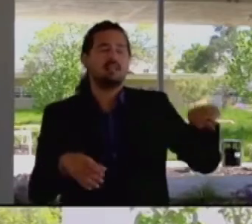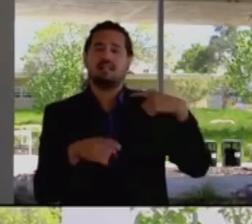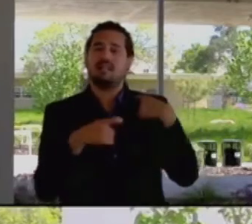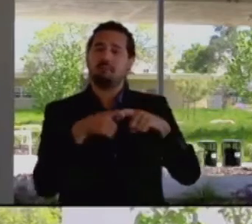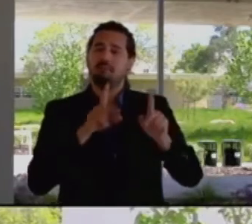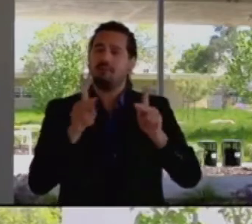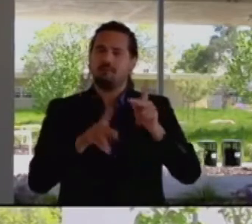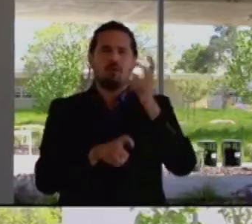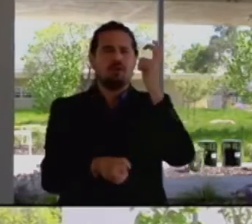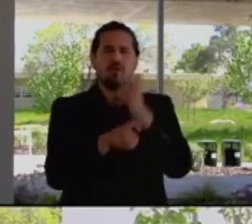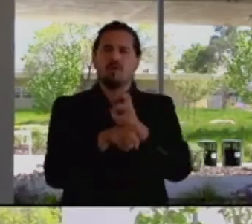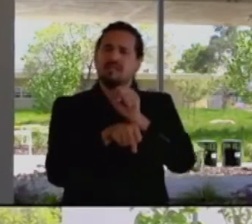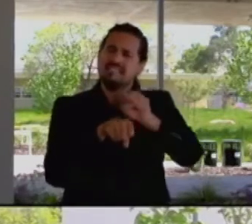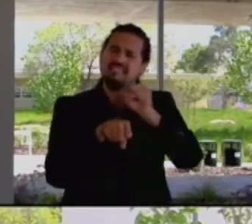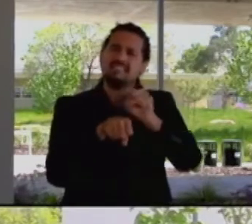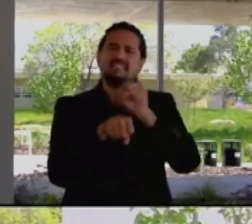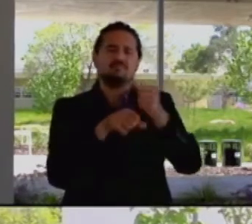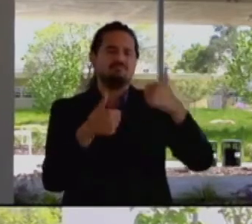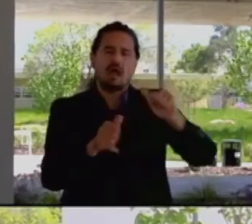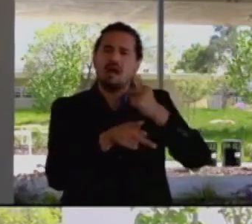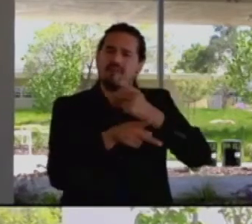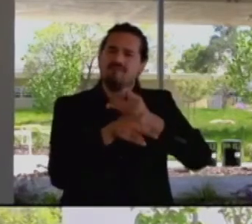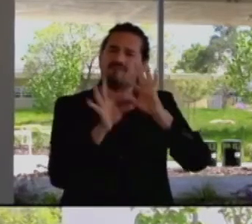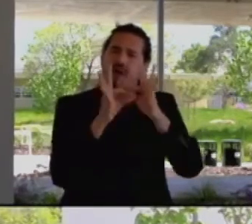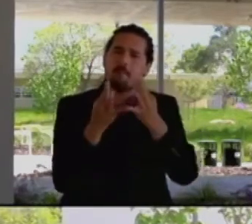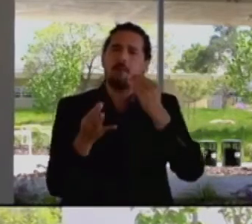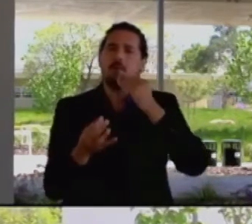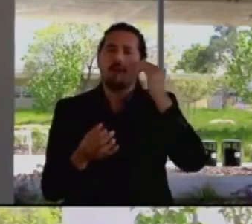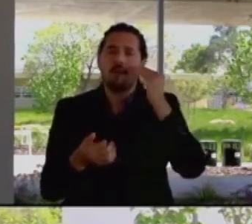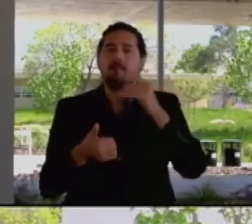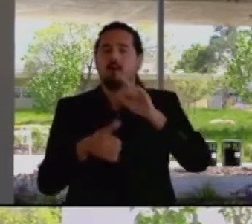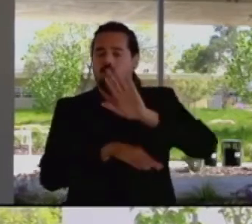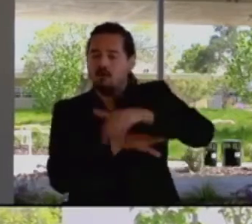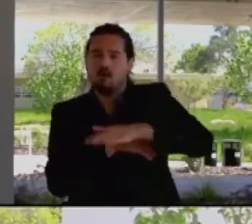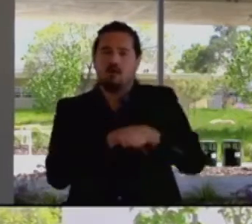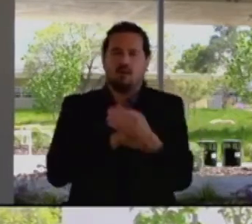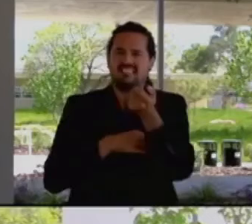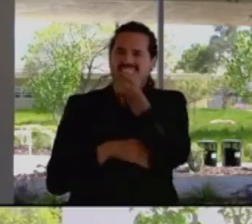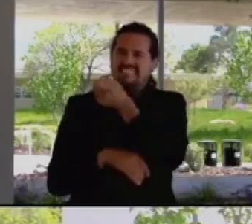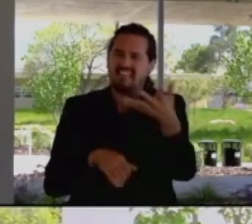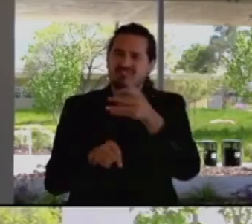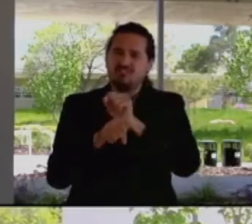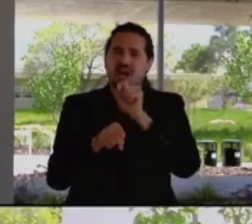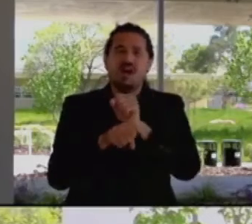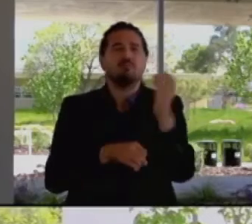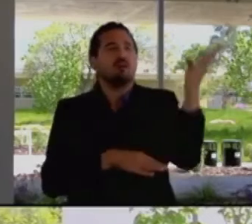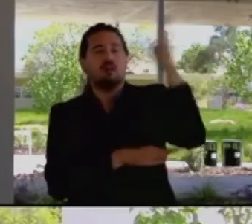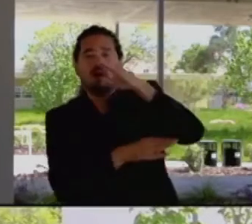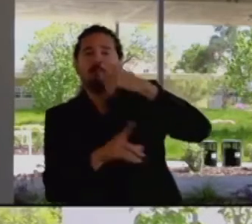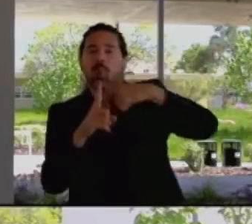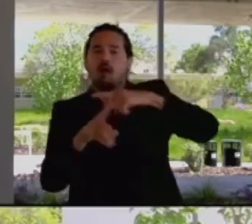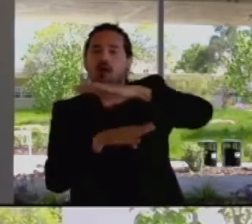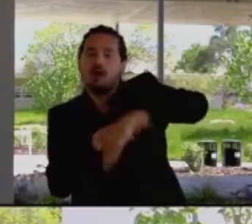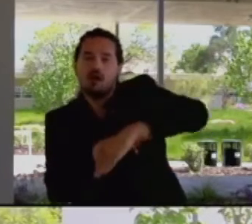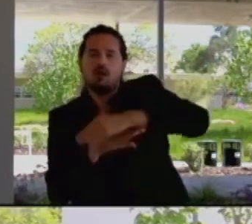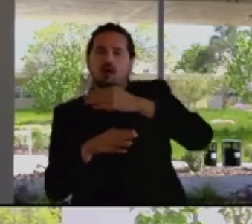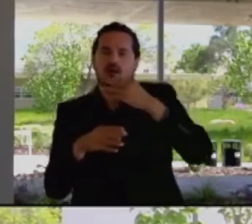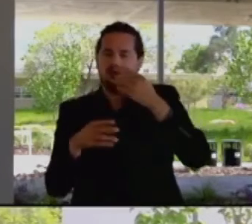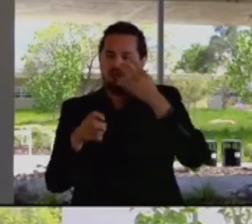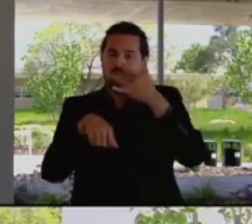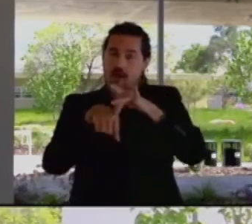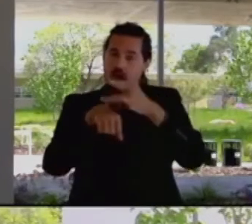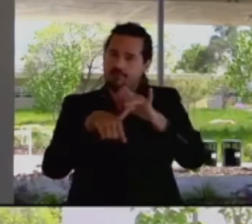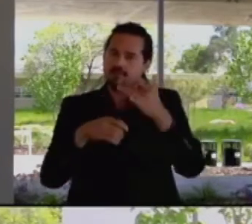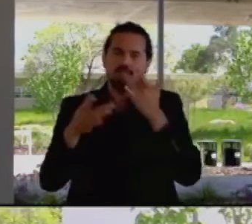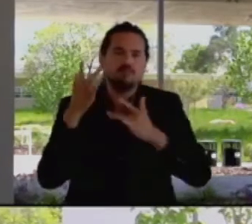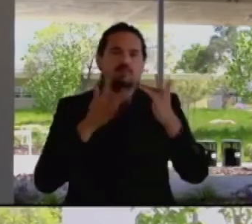working multiple jobs. They might be actually informally working as well, so it makes it even more challenging to get to a